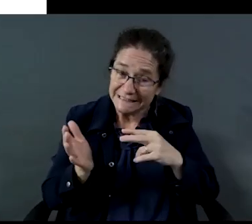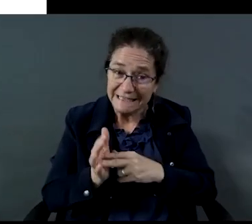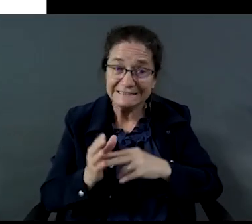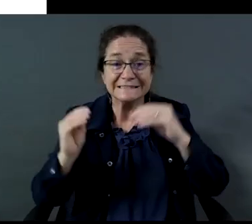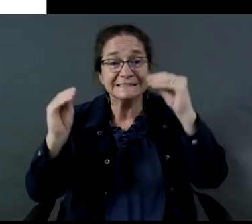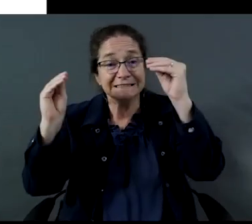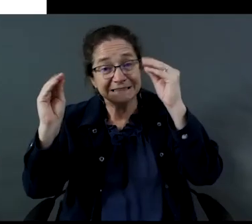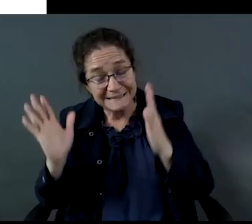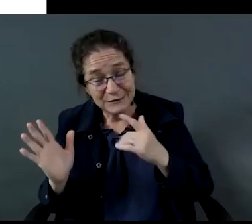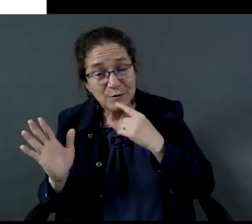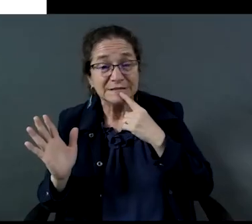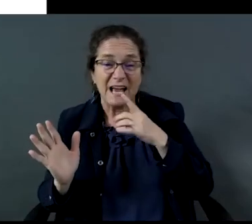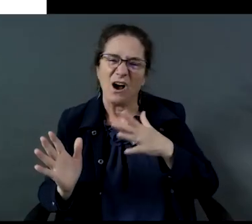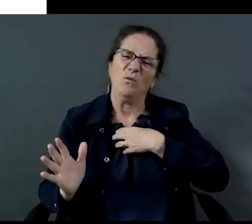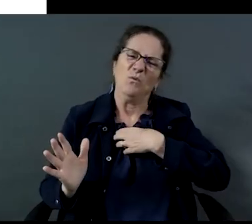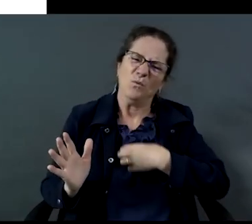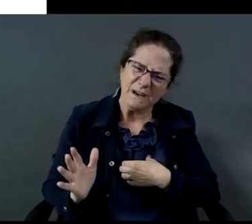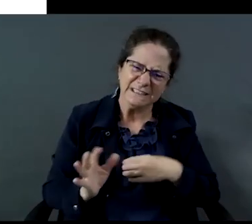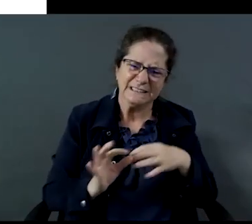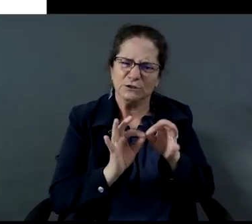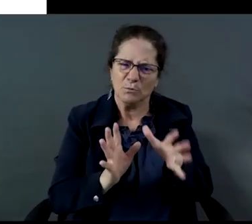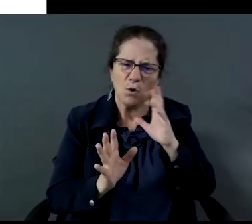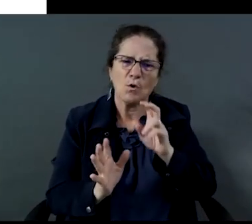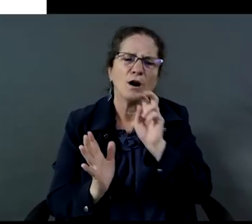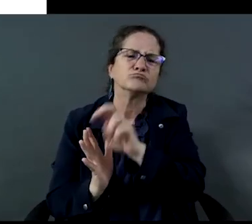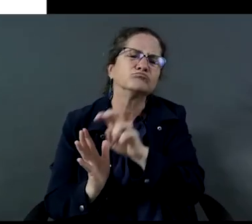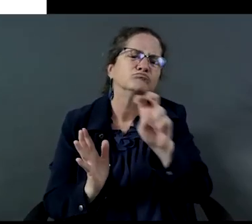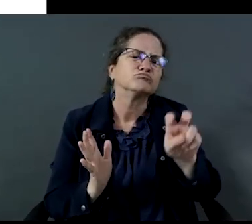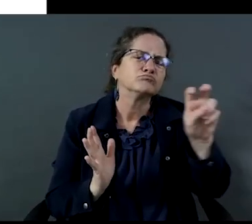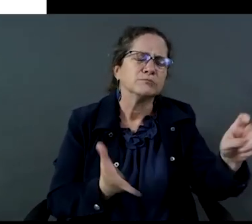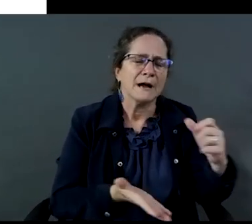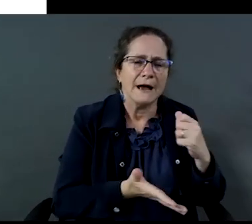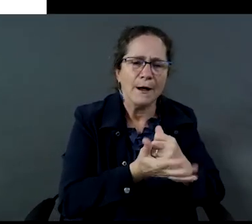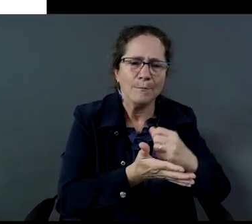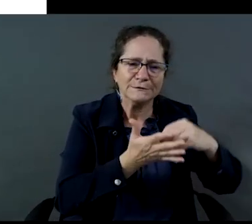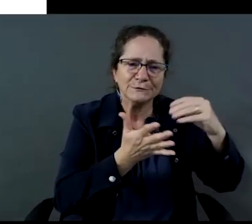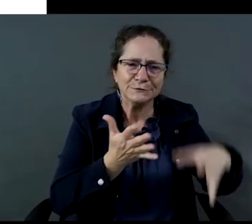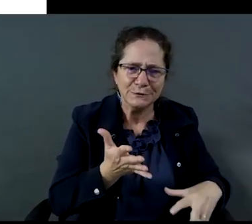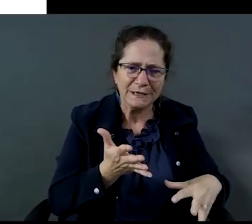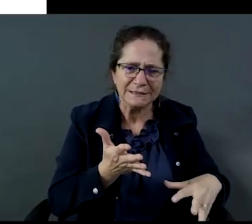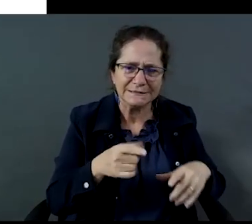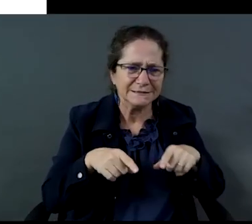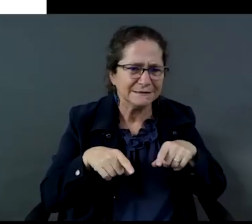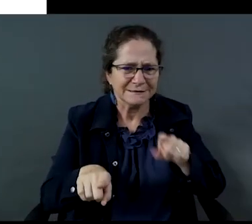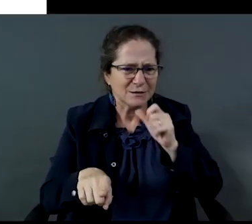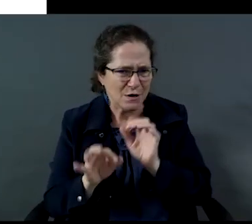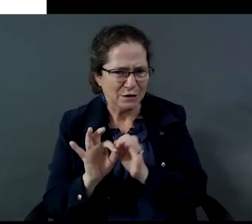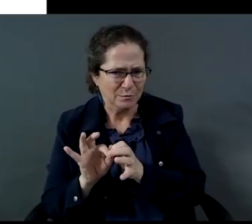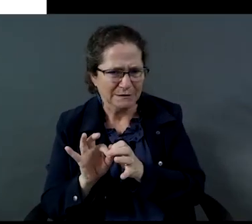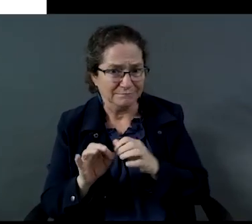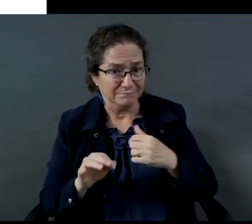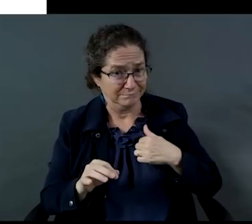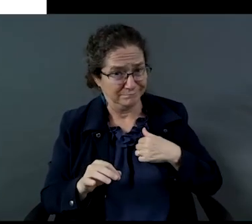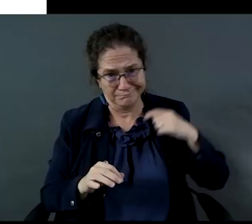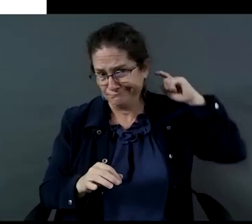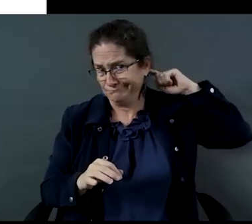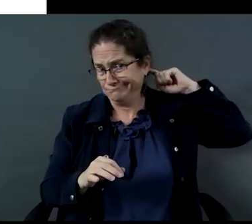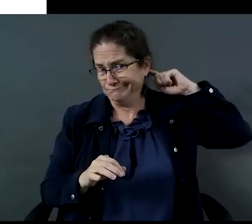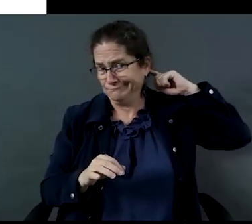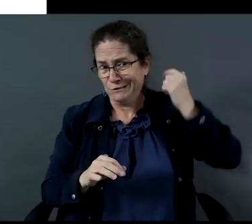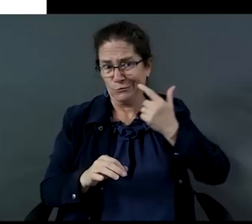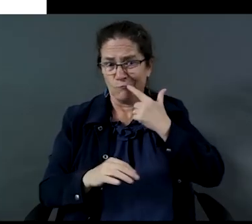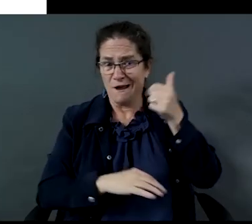and help the other students with their work when they're not interpreting. That's a red flag to me, because they should